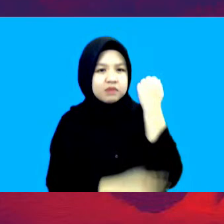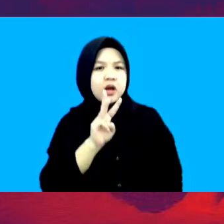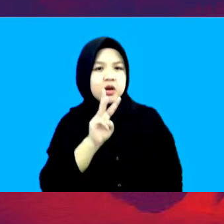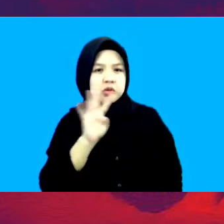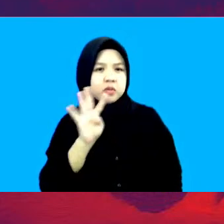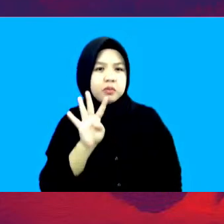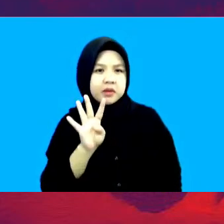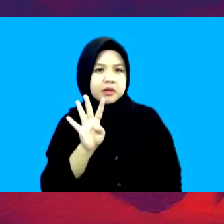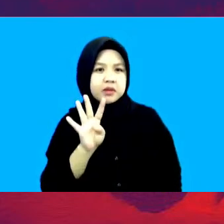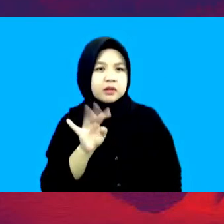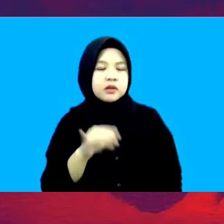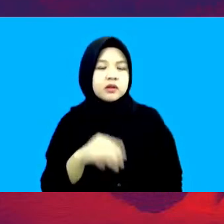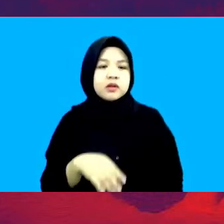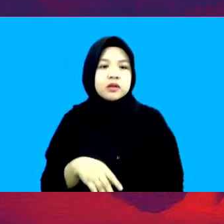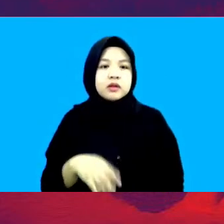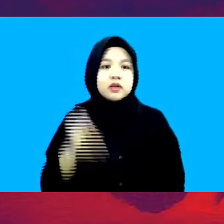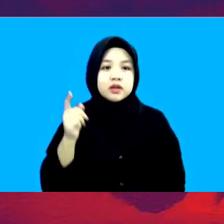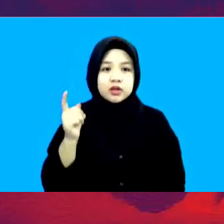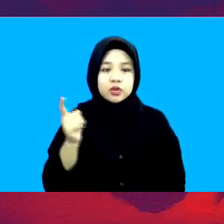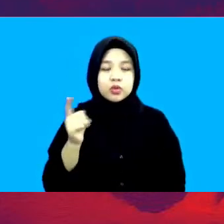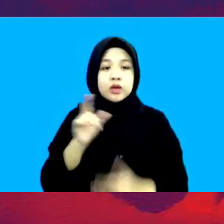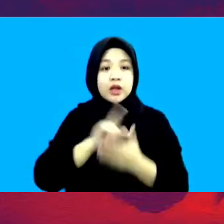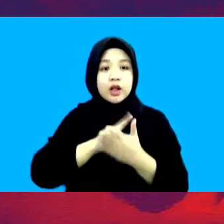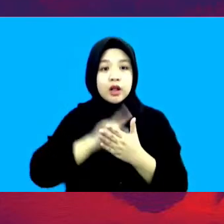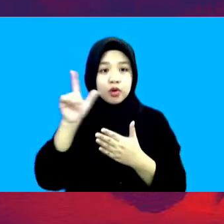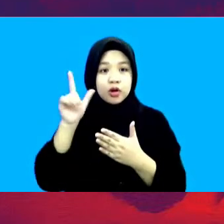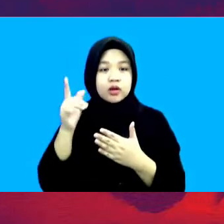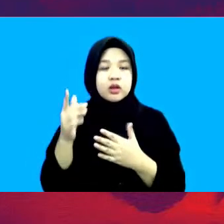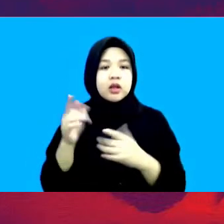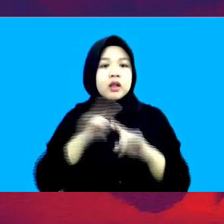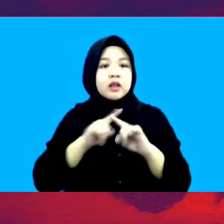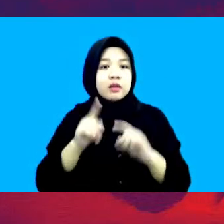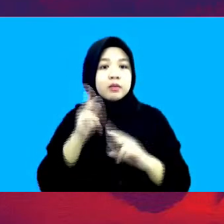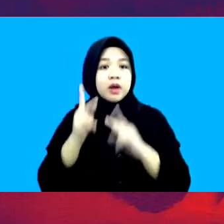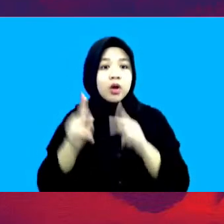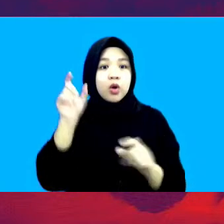that. But let me carry on in the first teaching